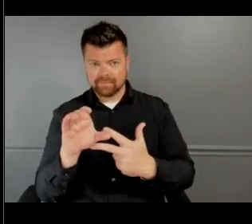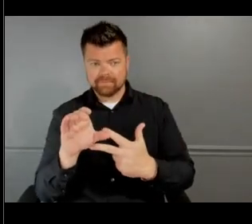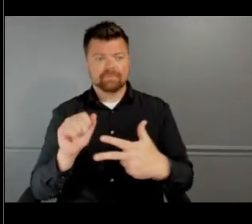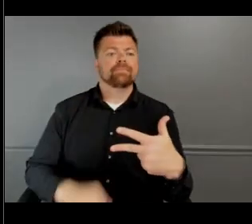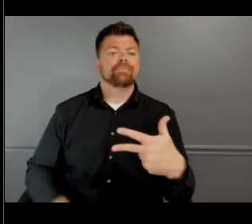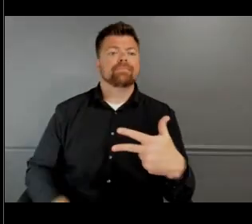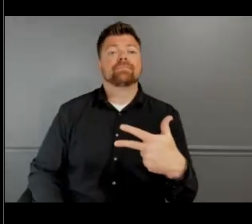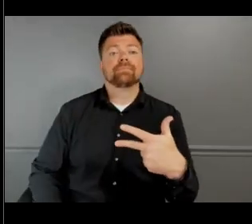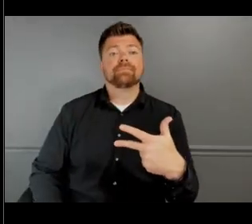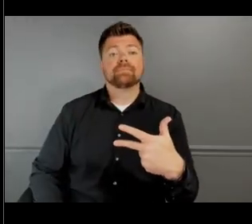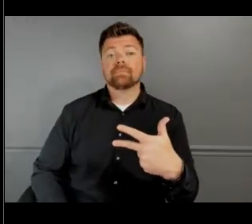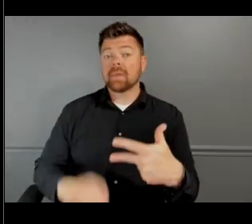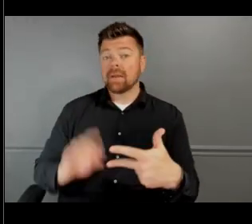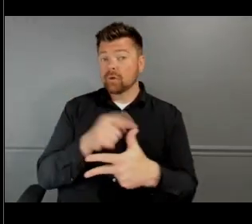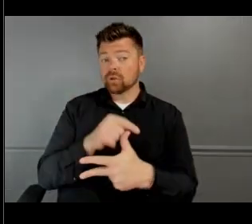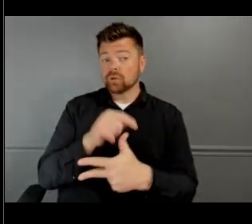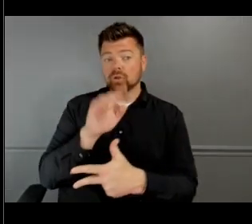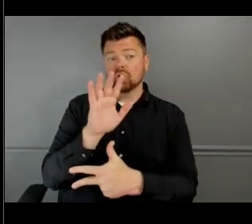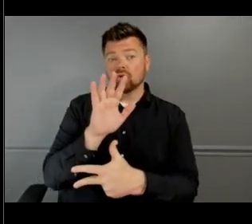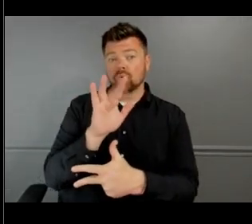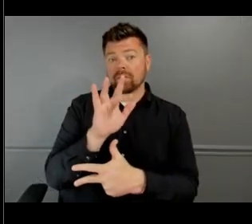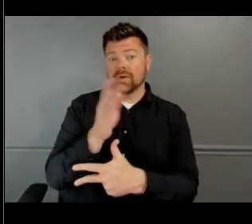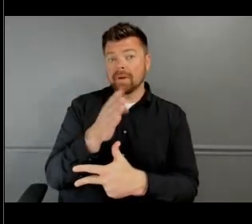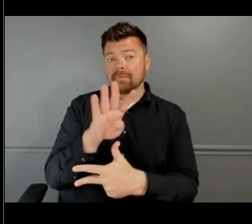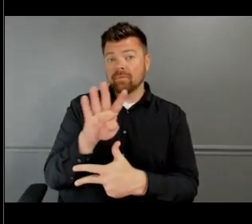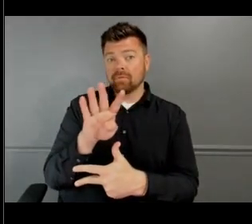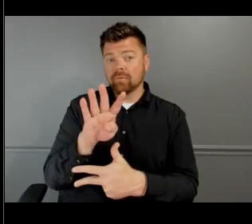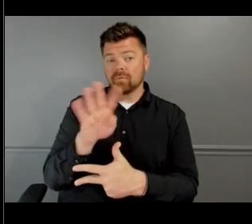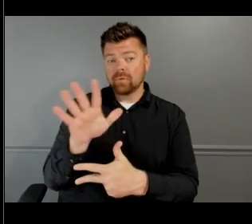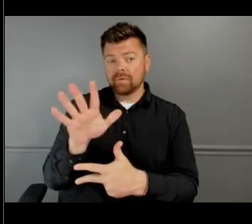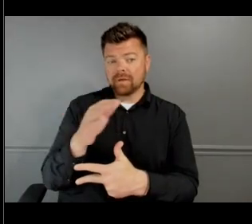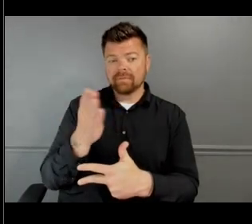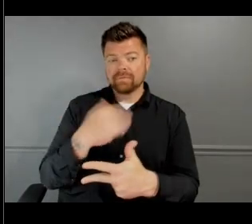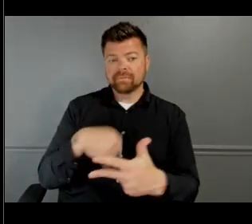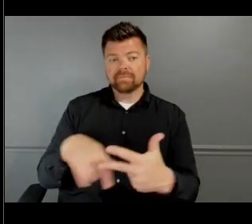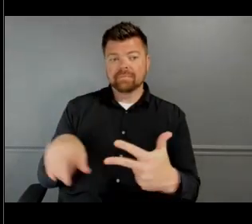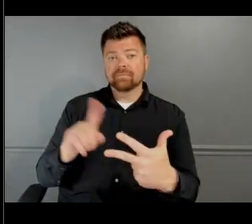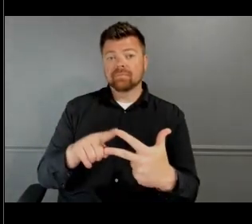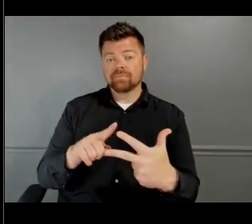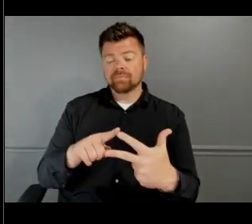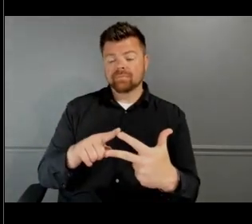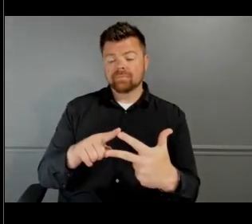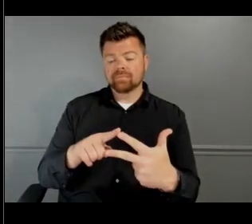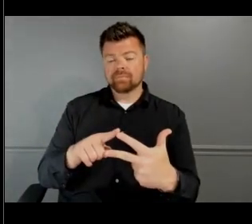The first option, 25 inches by 45 inches.